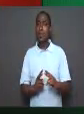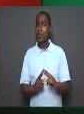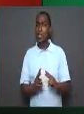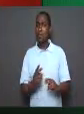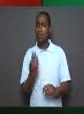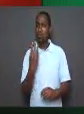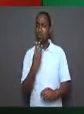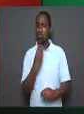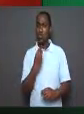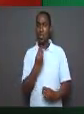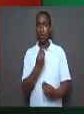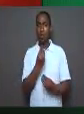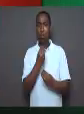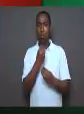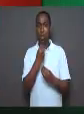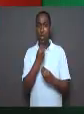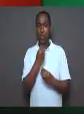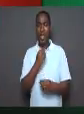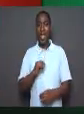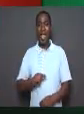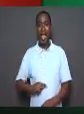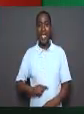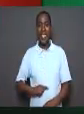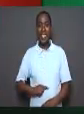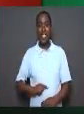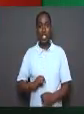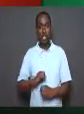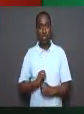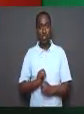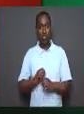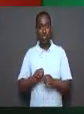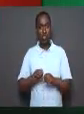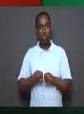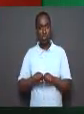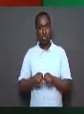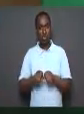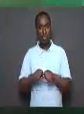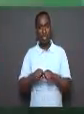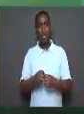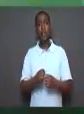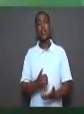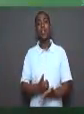mix the food with the gastric juices to break it apart.